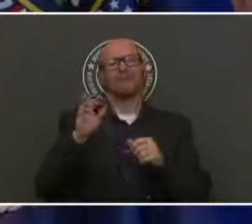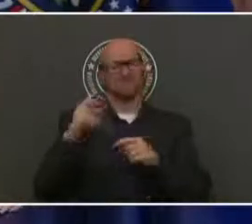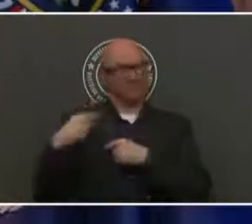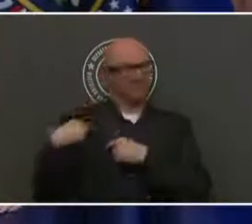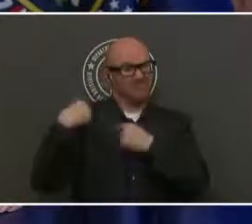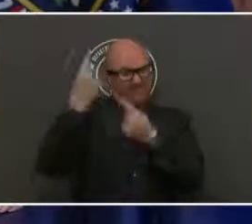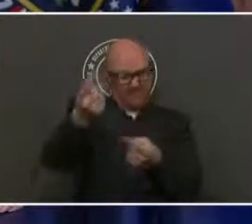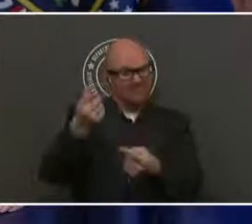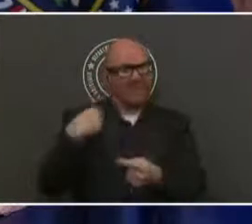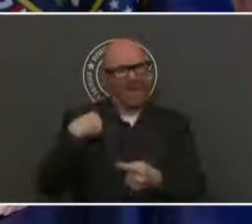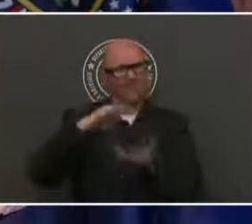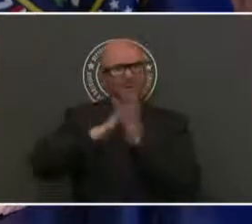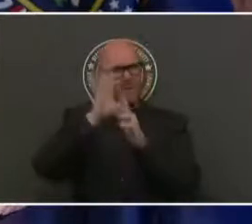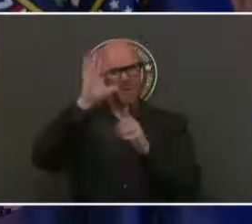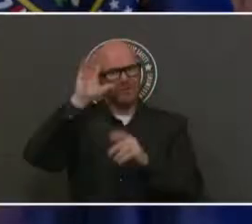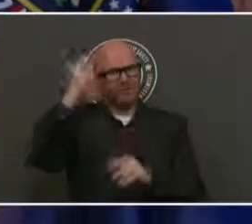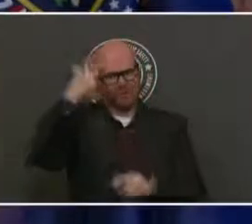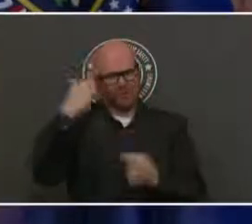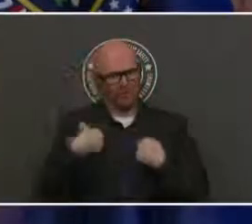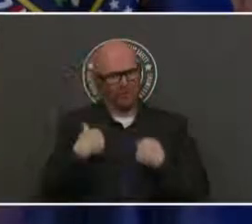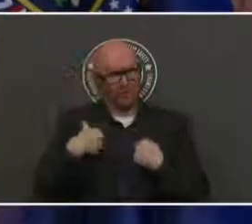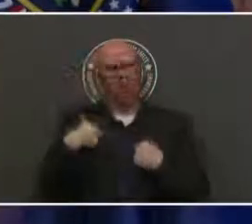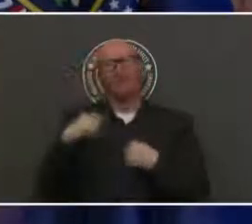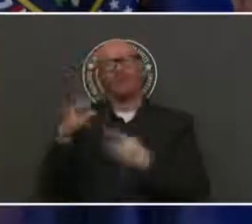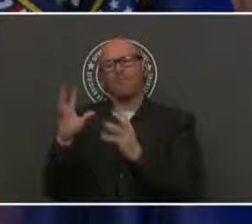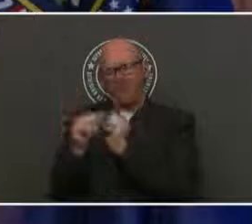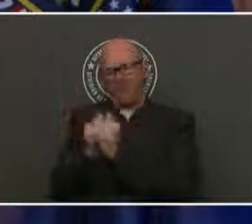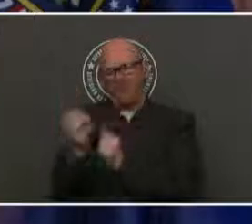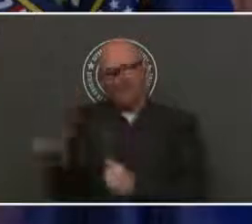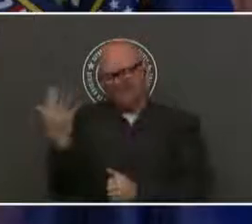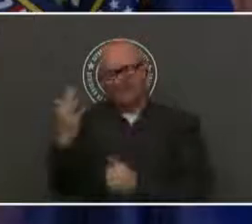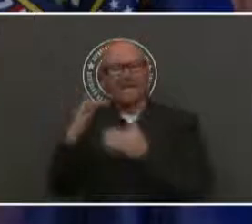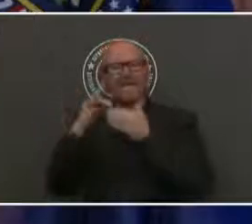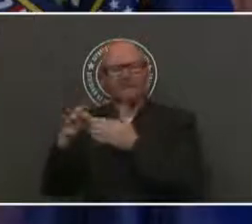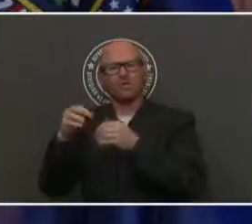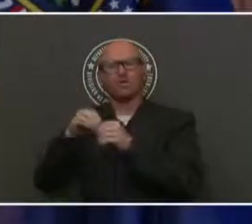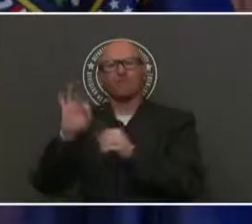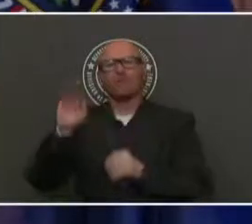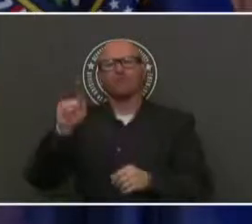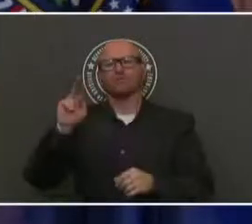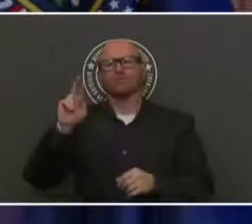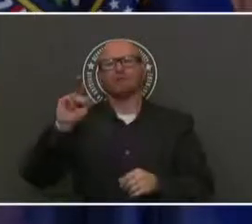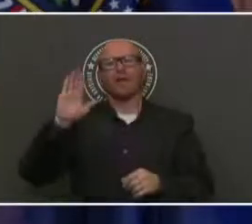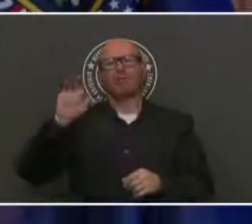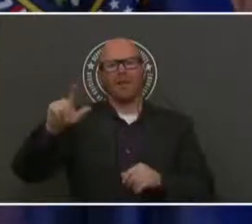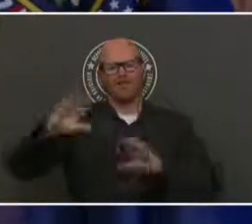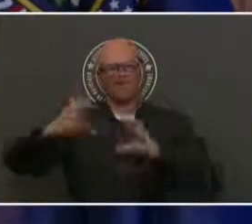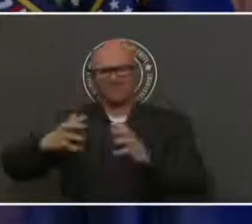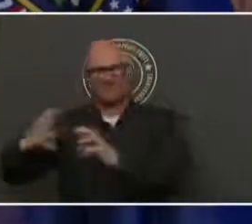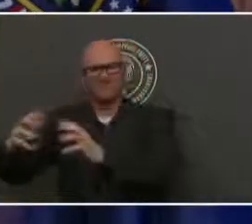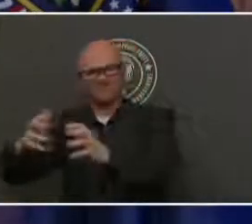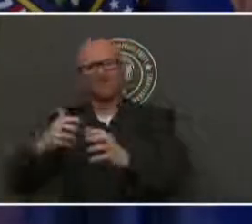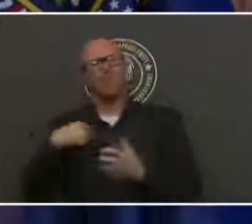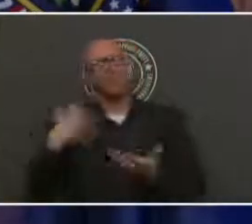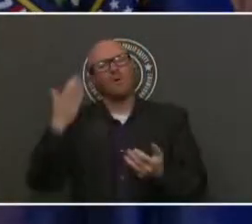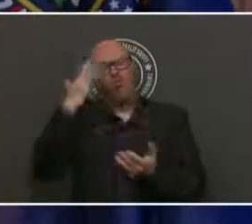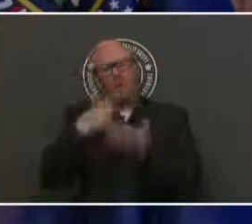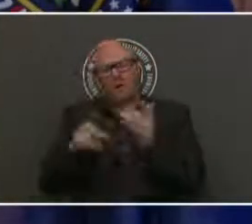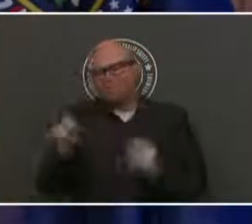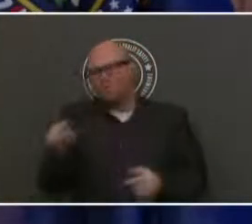council. We're working very hard to understand what it is they want. And it's really interesting, by the way,